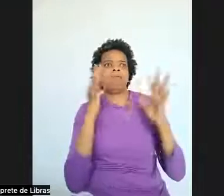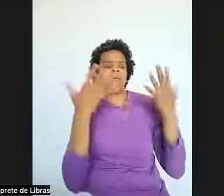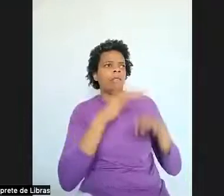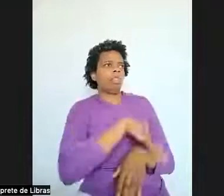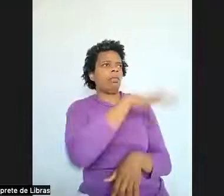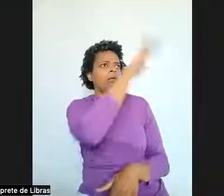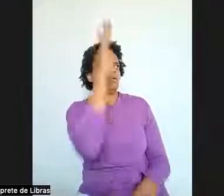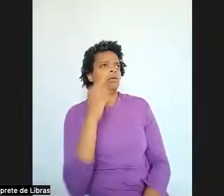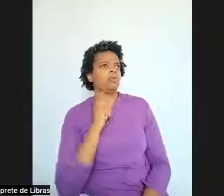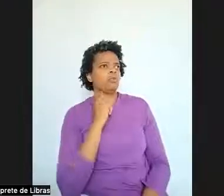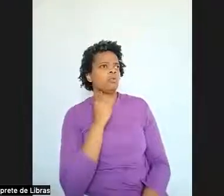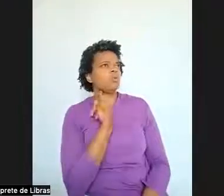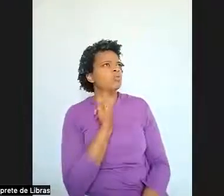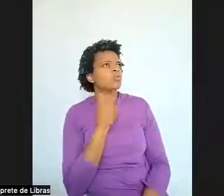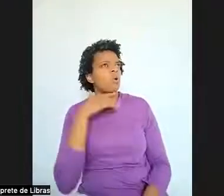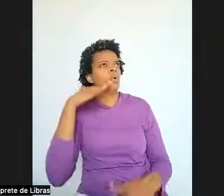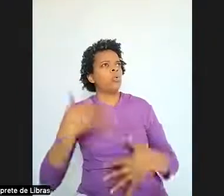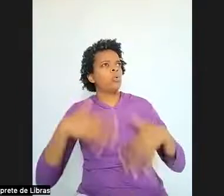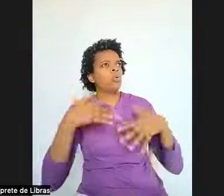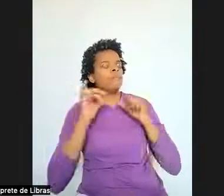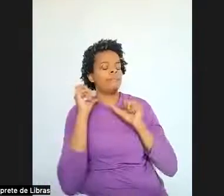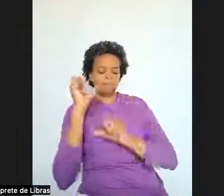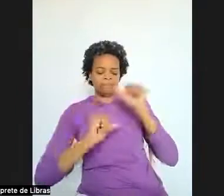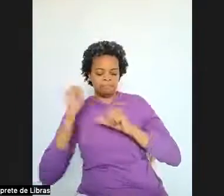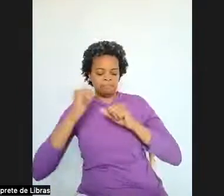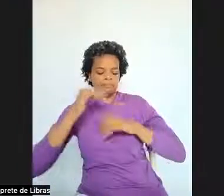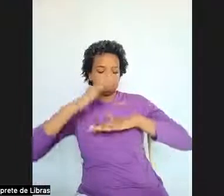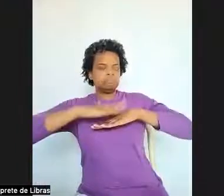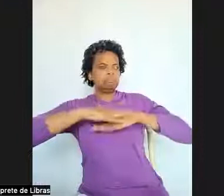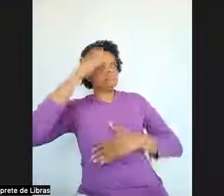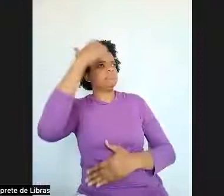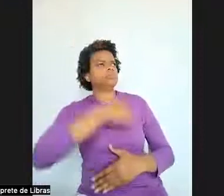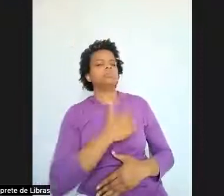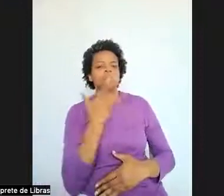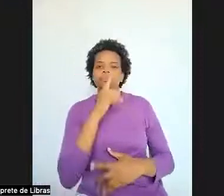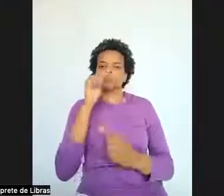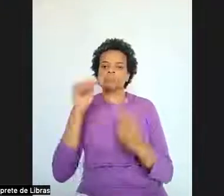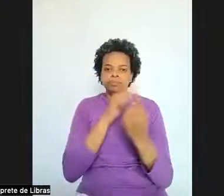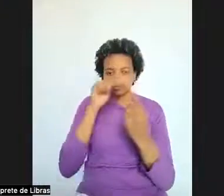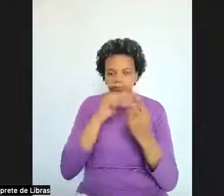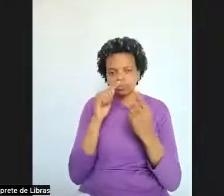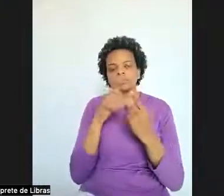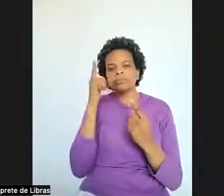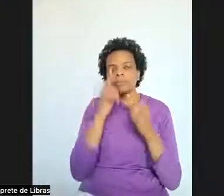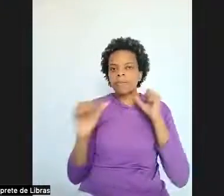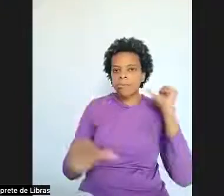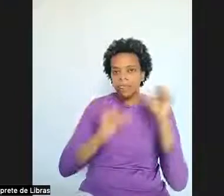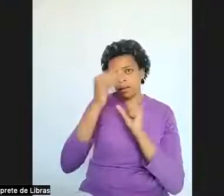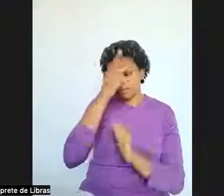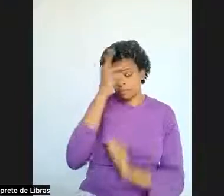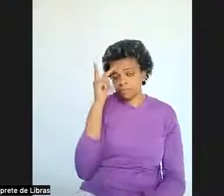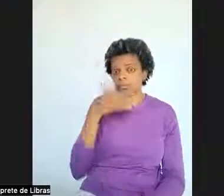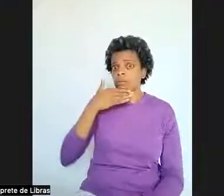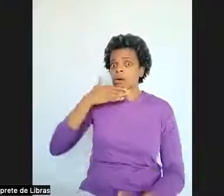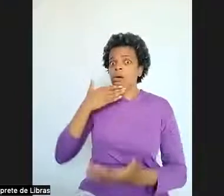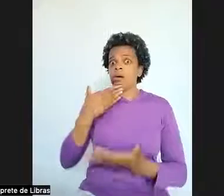people that are not close to that, when they see the pile of trash on the sand taken from the oceans, they are really